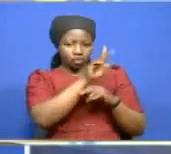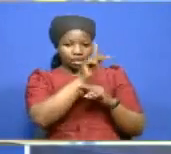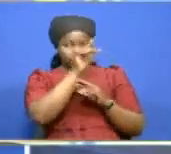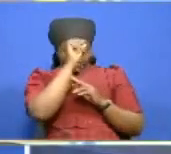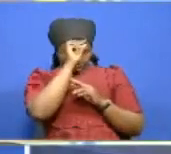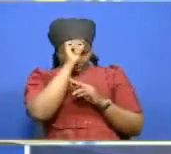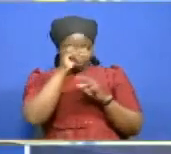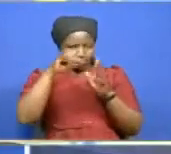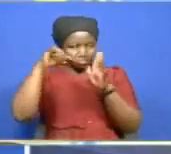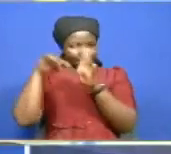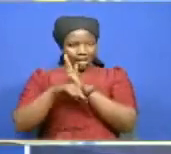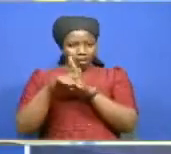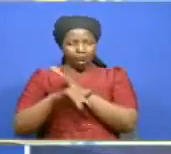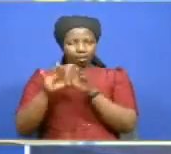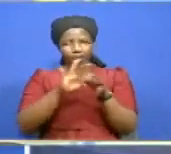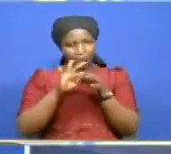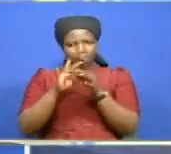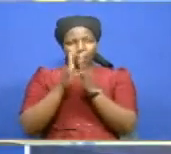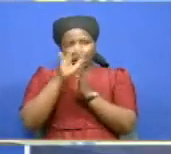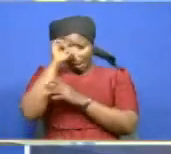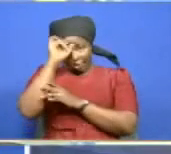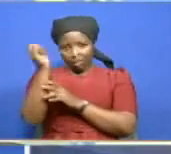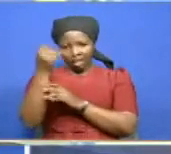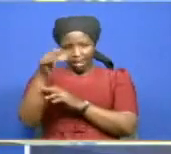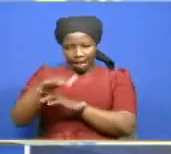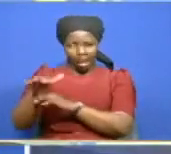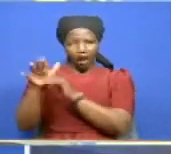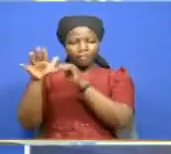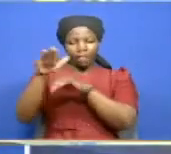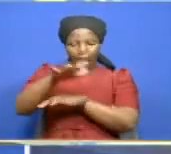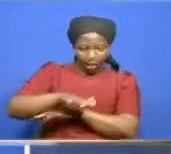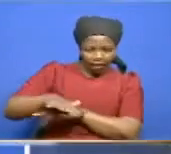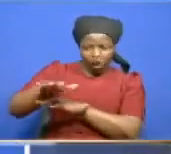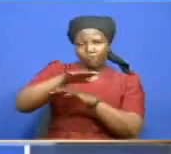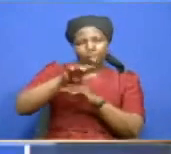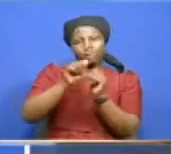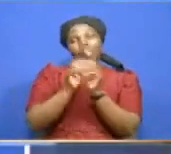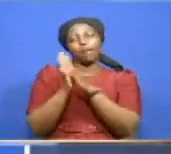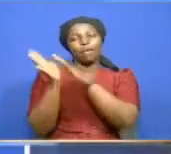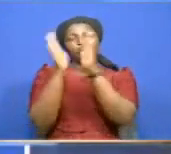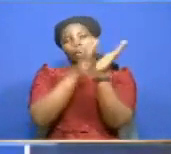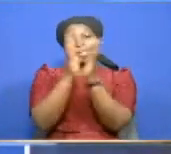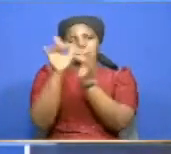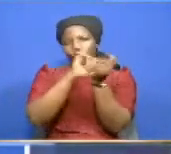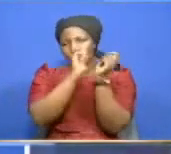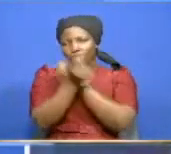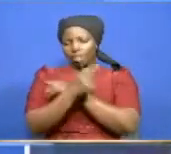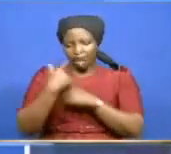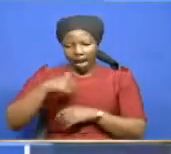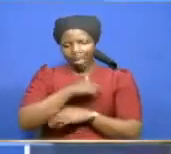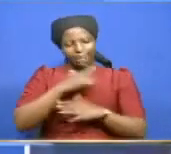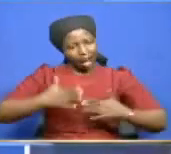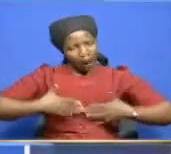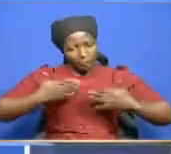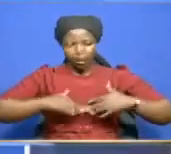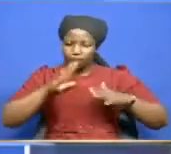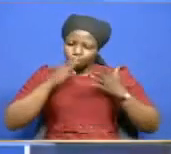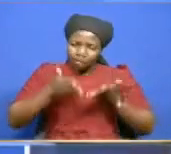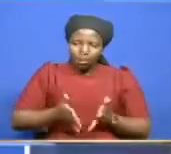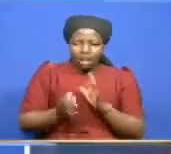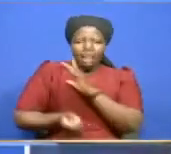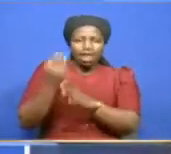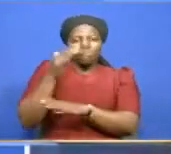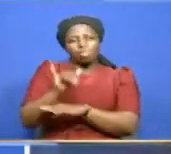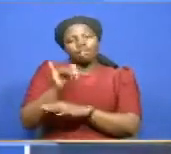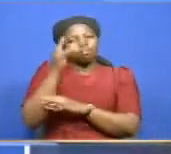with the government of Kenya in areas of environment and climate change. We're very proud to be here launching it. And we